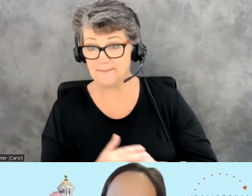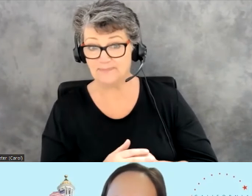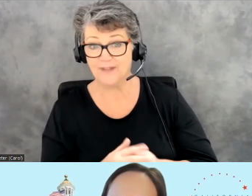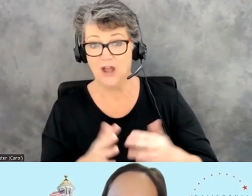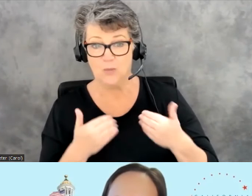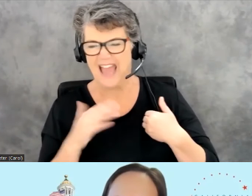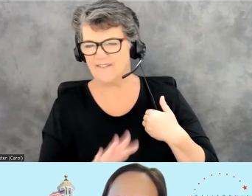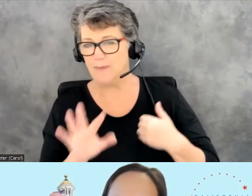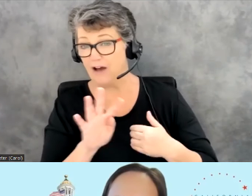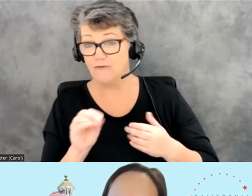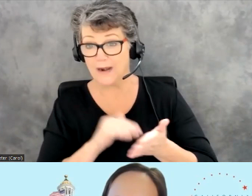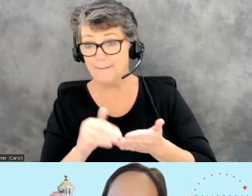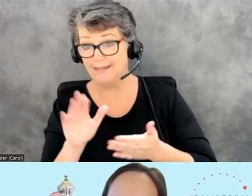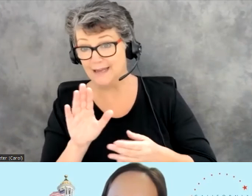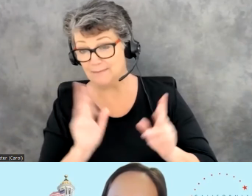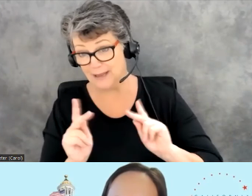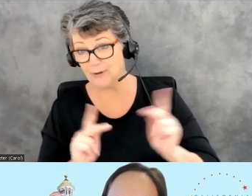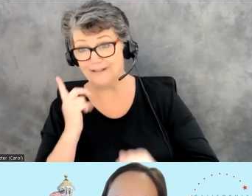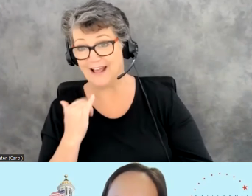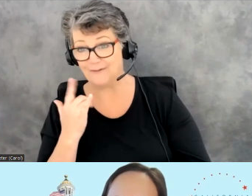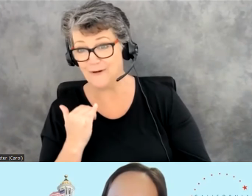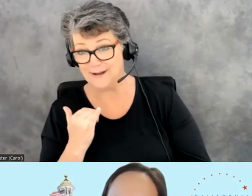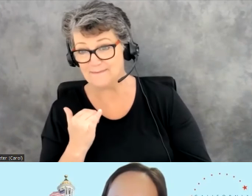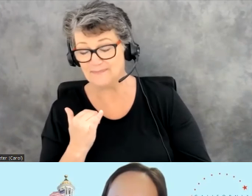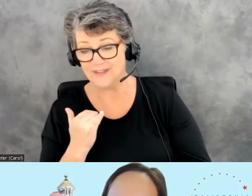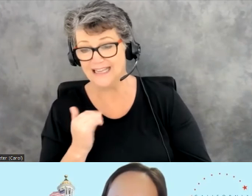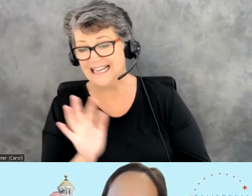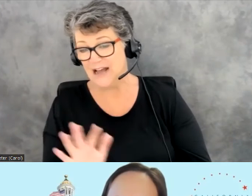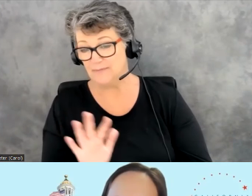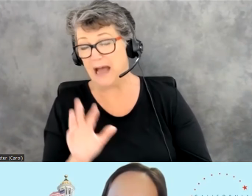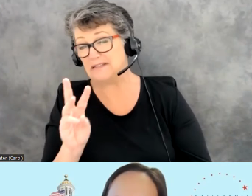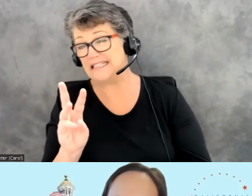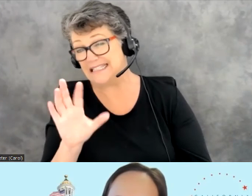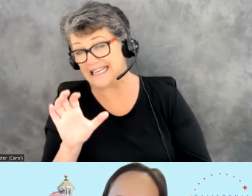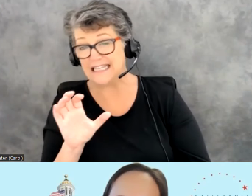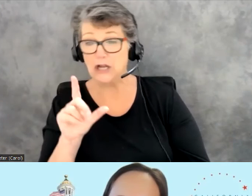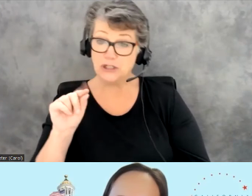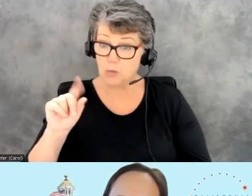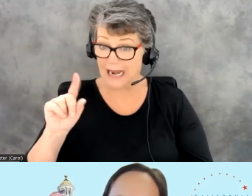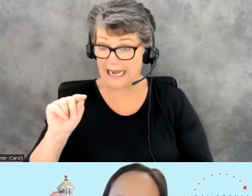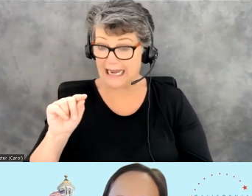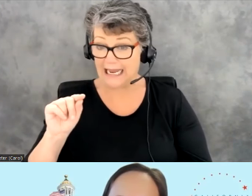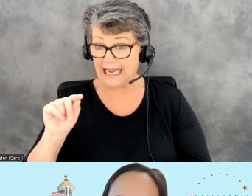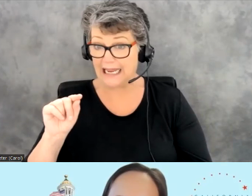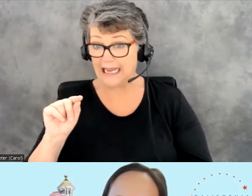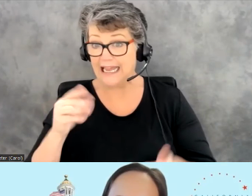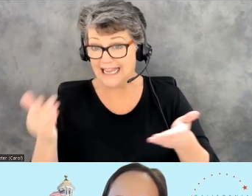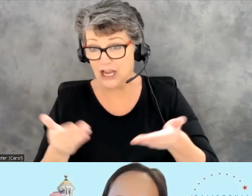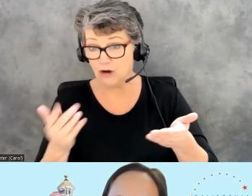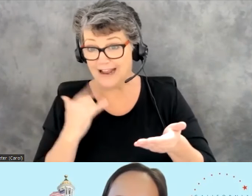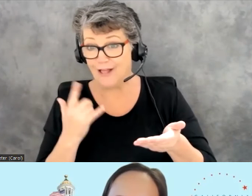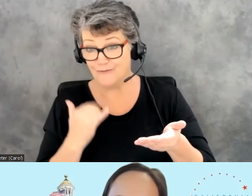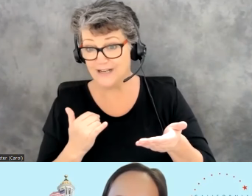have about 40 million people, of course, as you know, in California. About 620 of those people here in